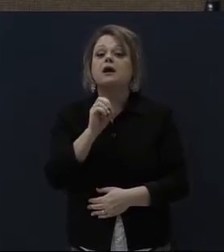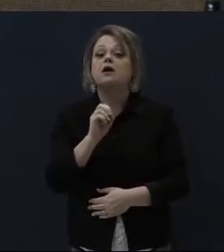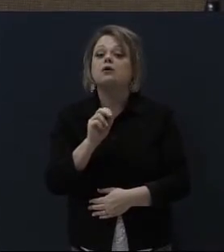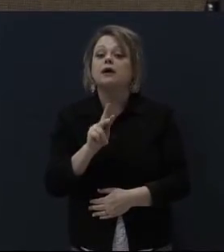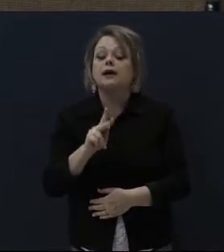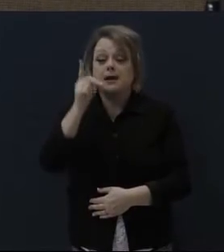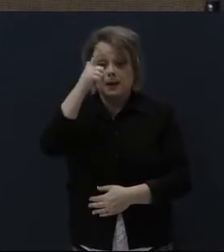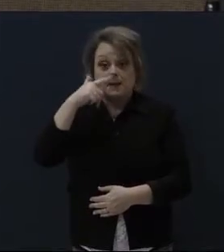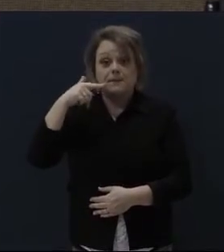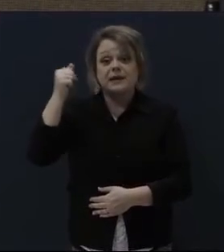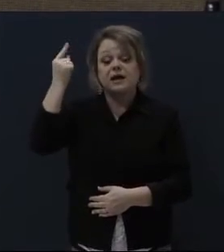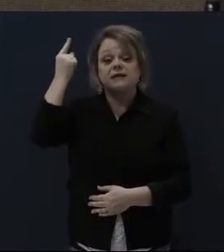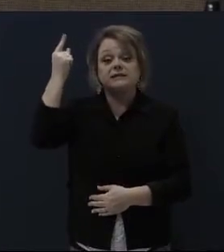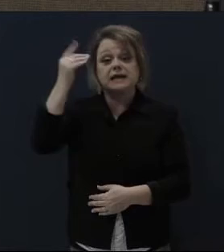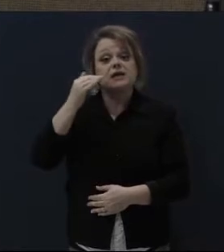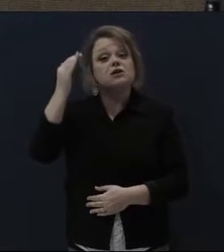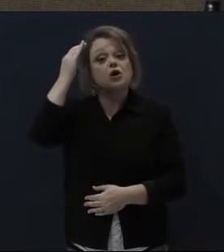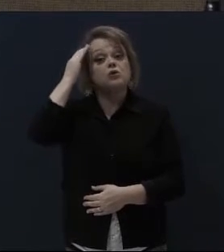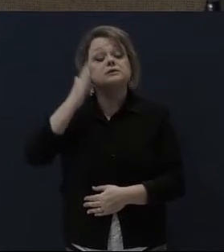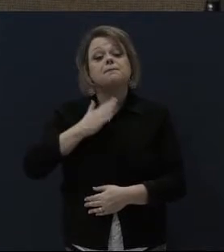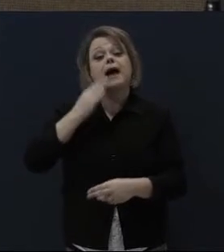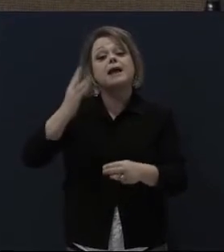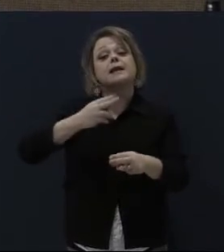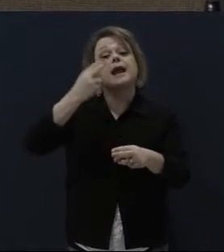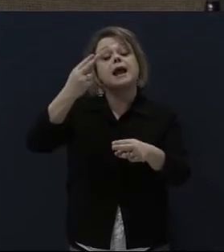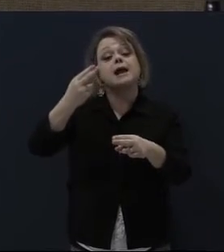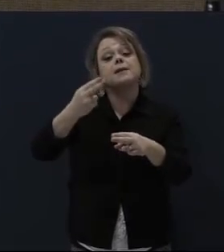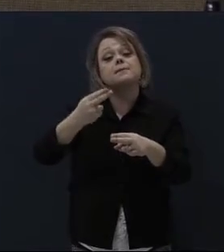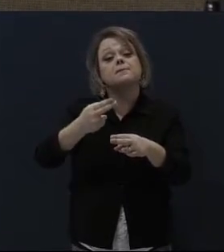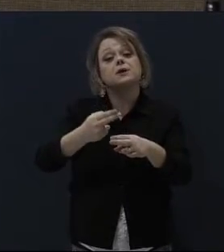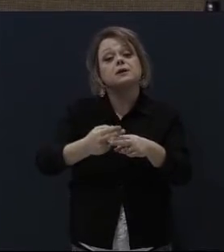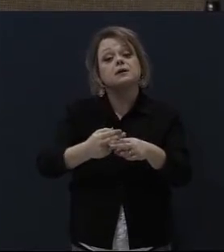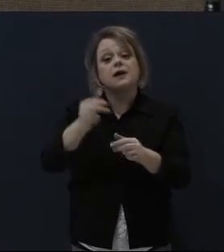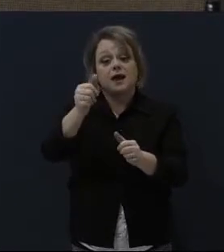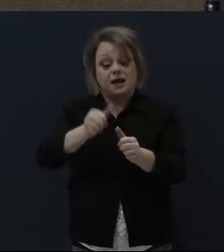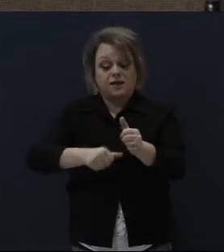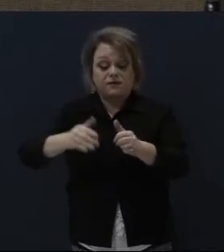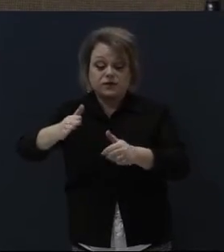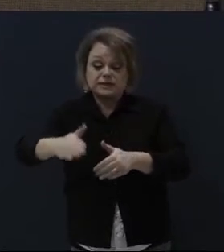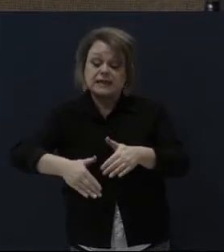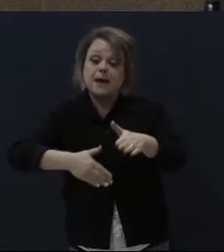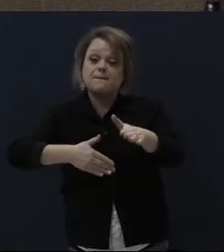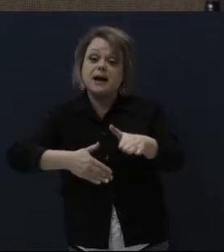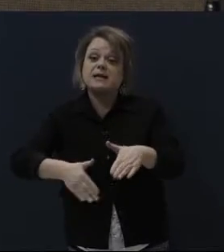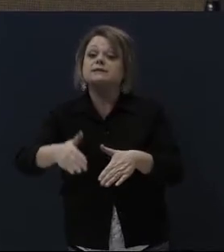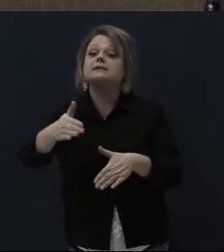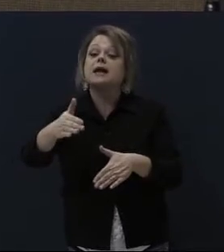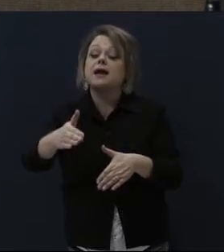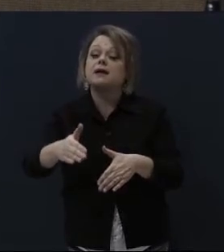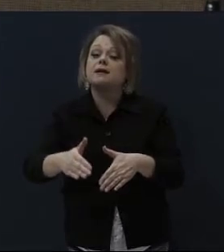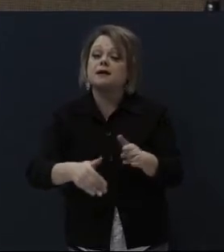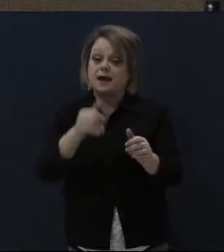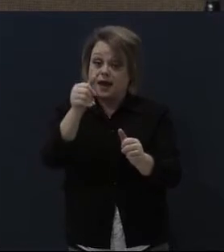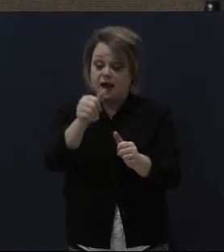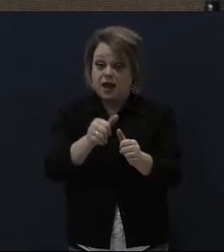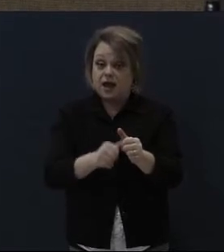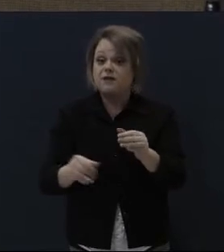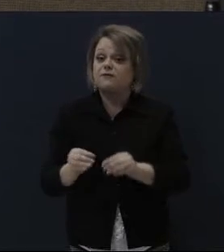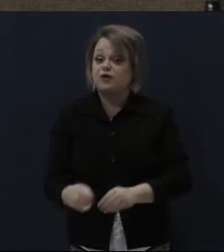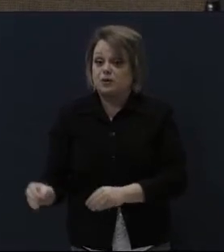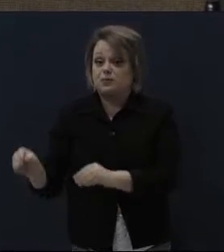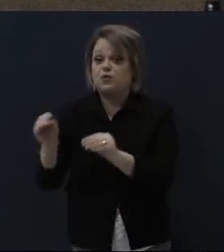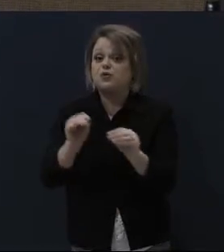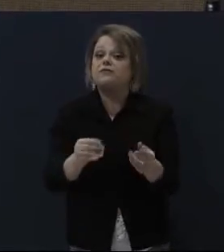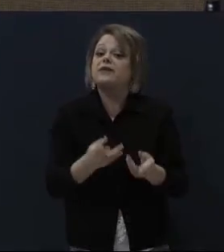he knows my name. Every step that I take, every move